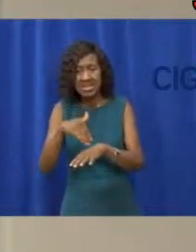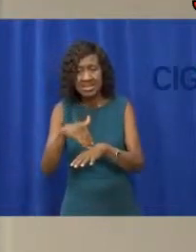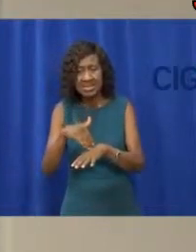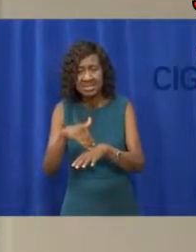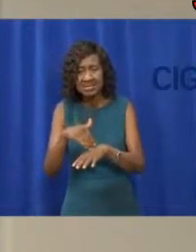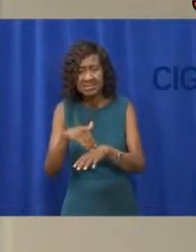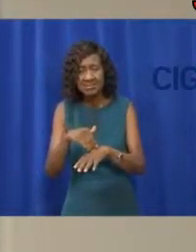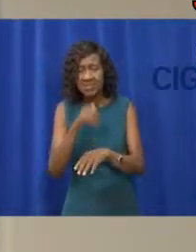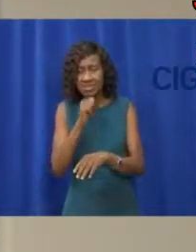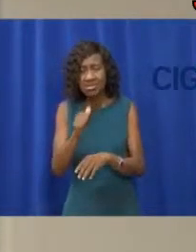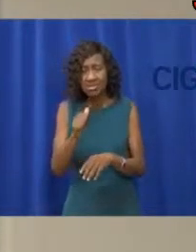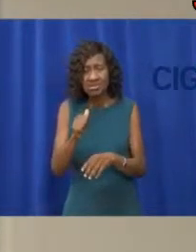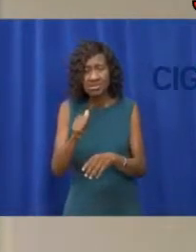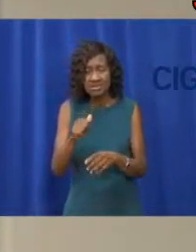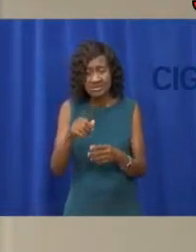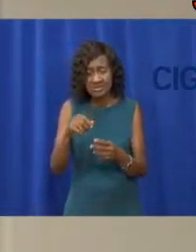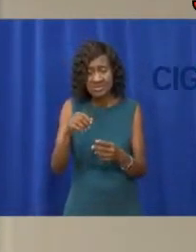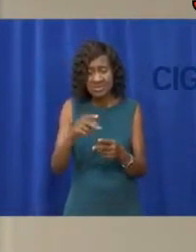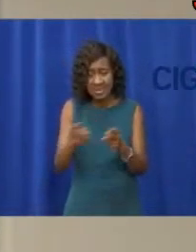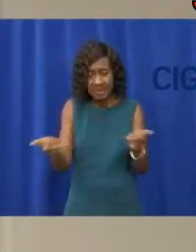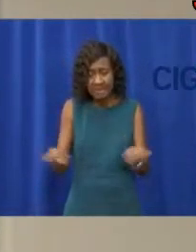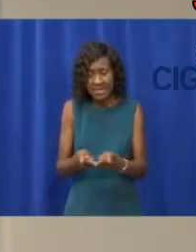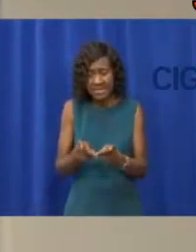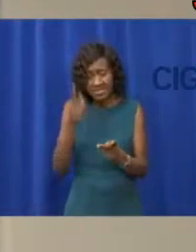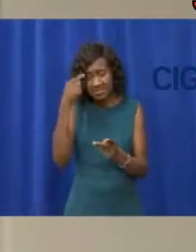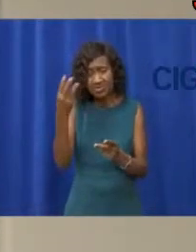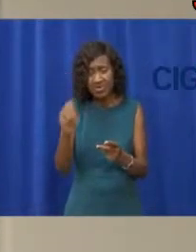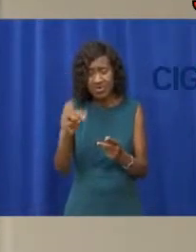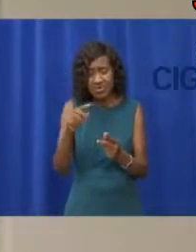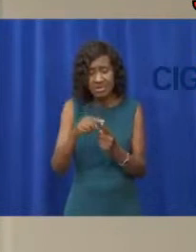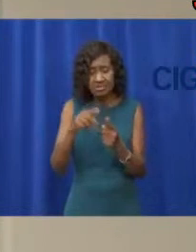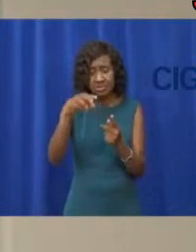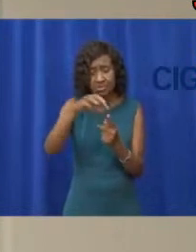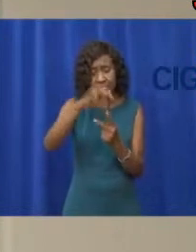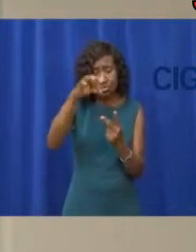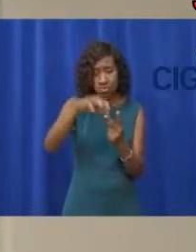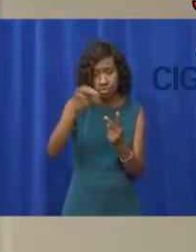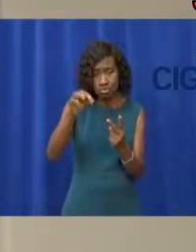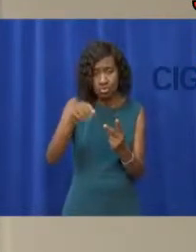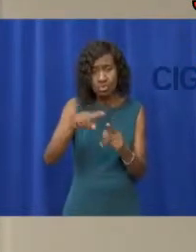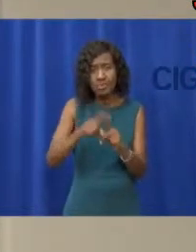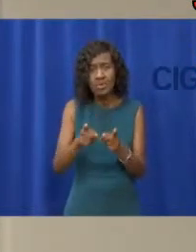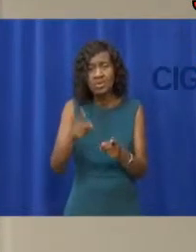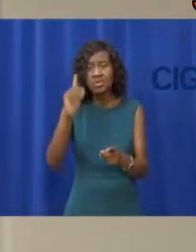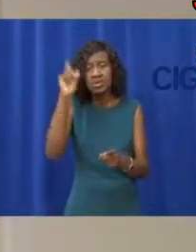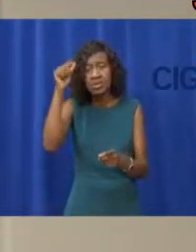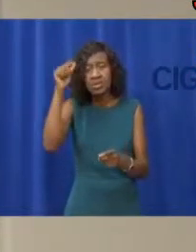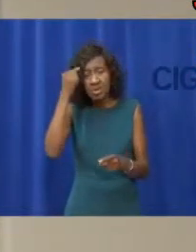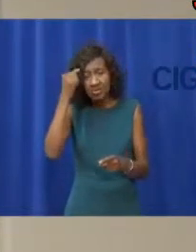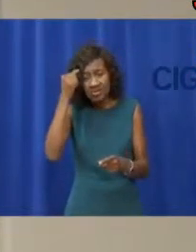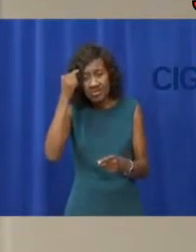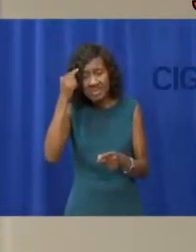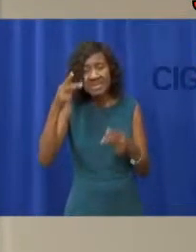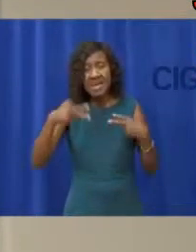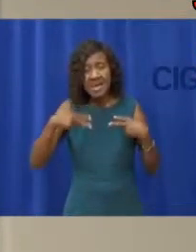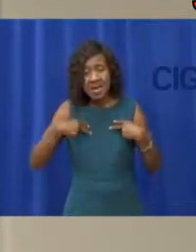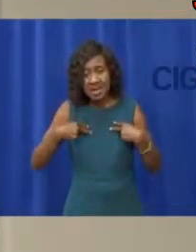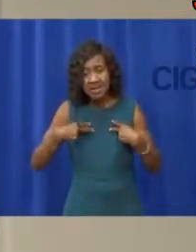not at a place of their choice, at a place that has been identified by the government. So I'm very